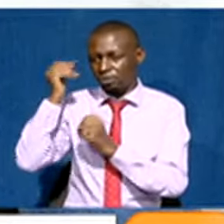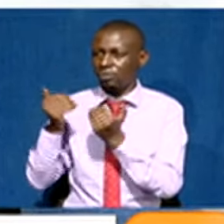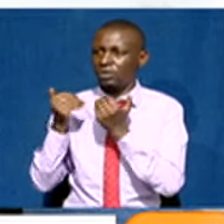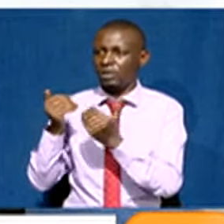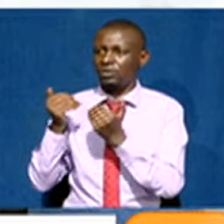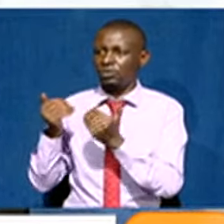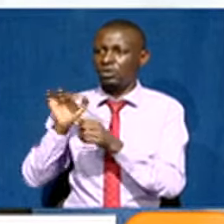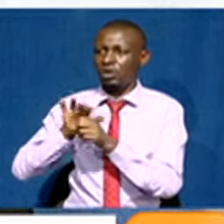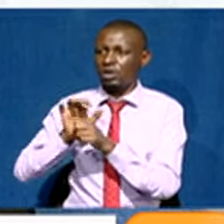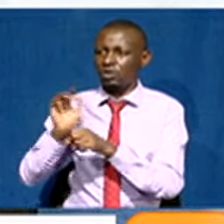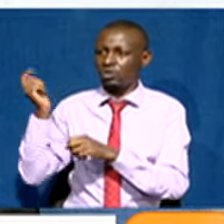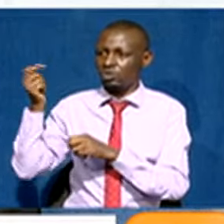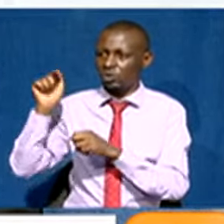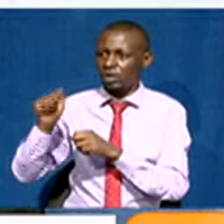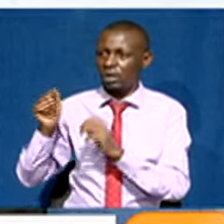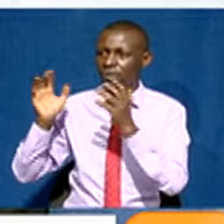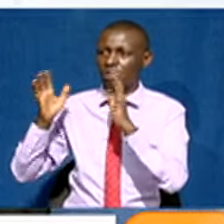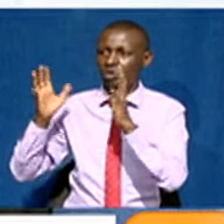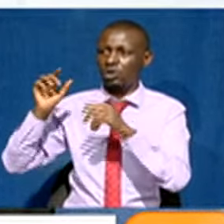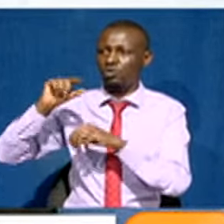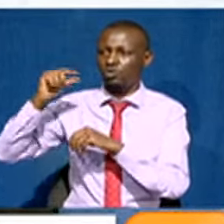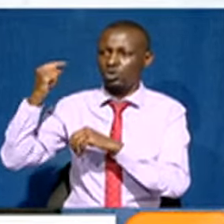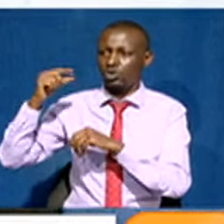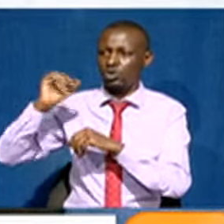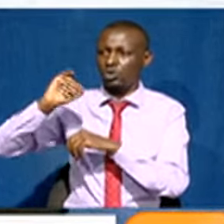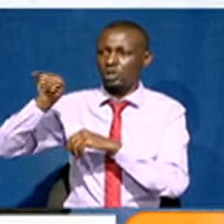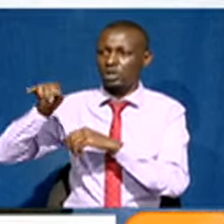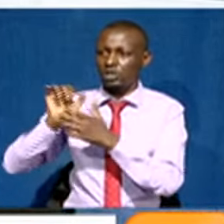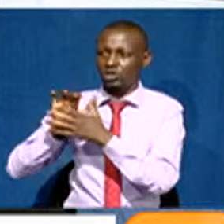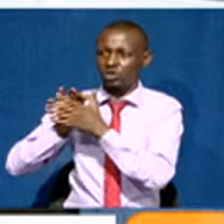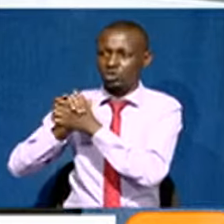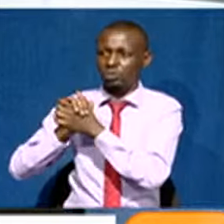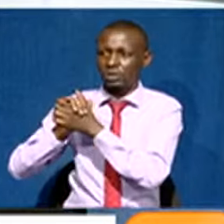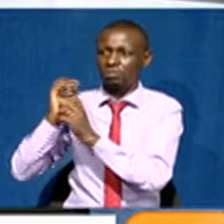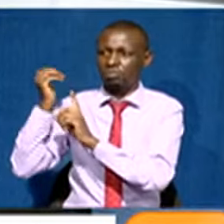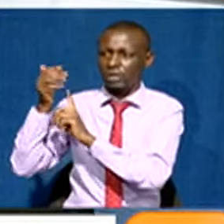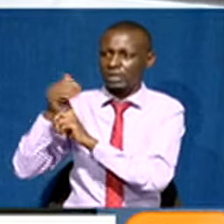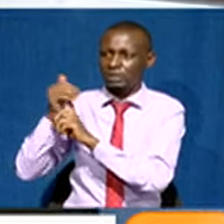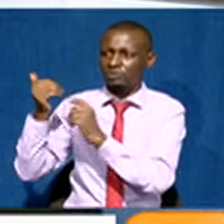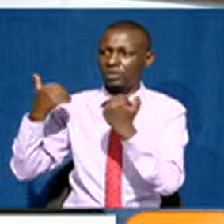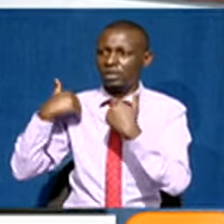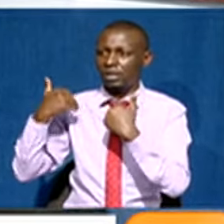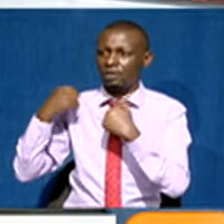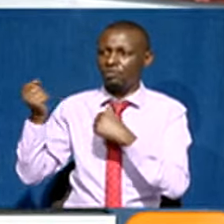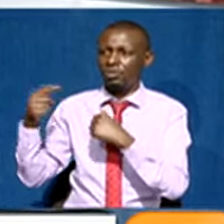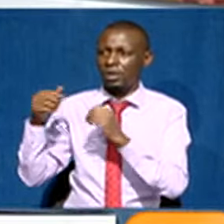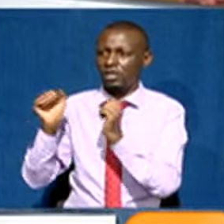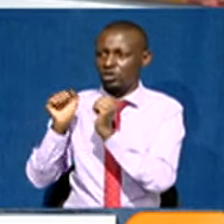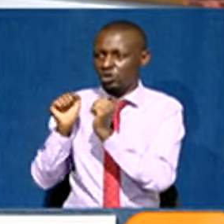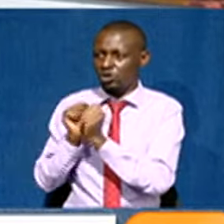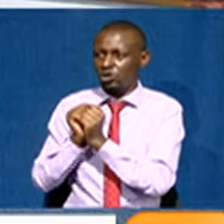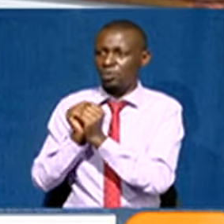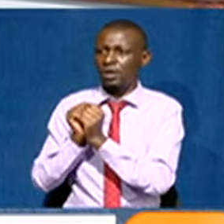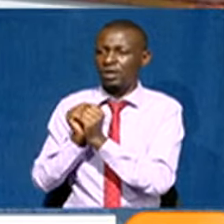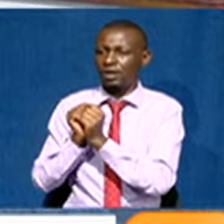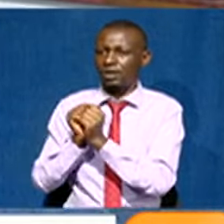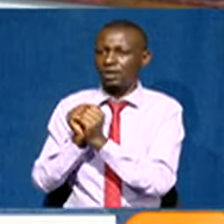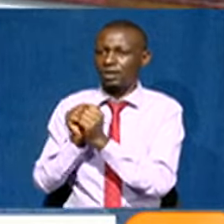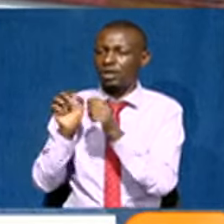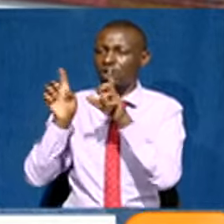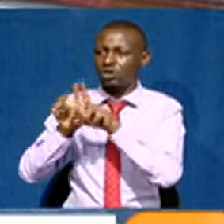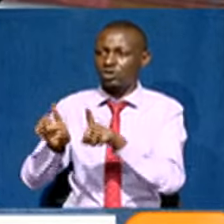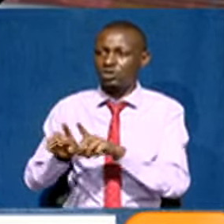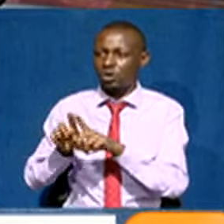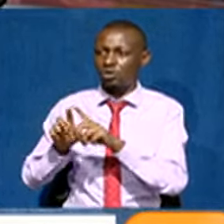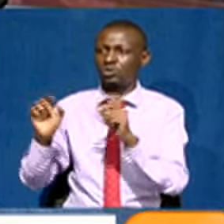for us. Congratulations. Thank you. On your golden jubilee. That's a great milestone coming up in October. And for, you know,